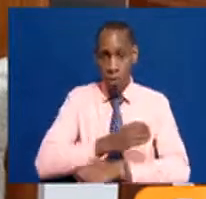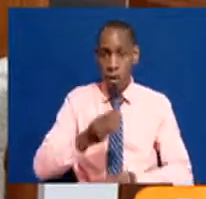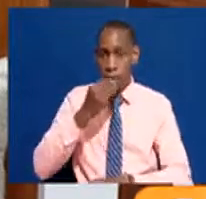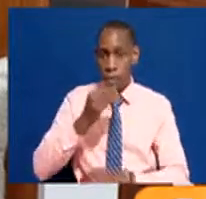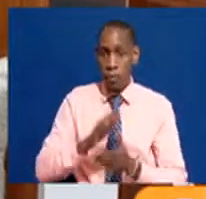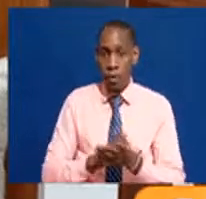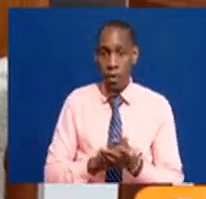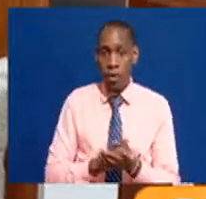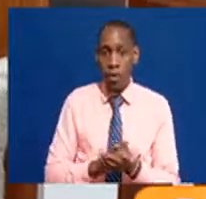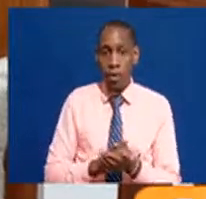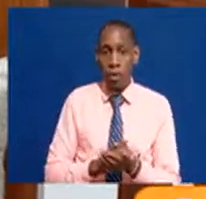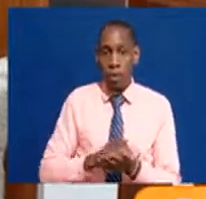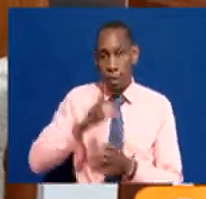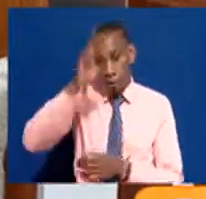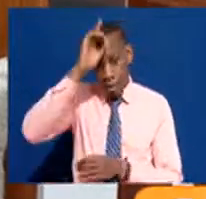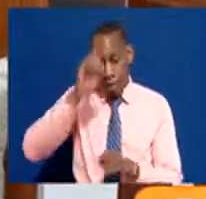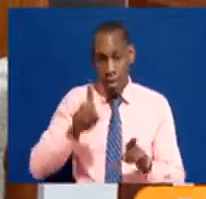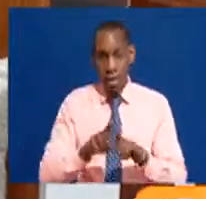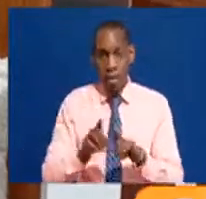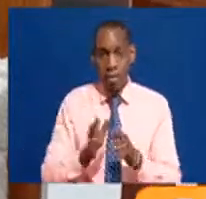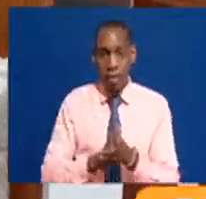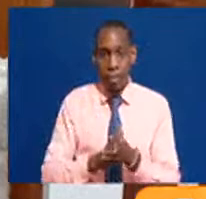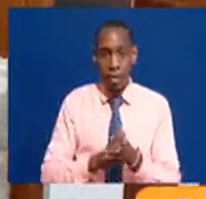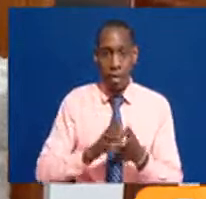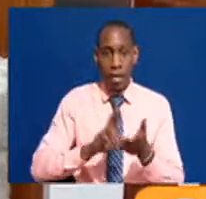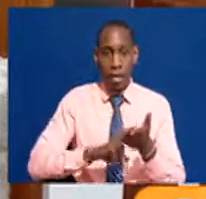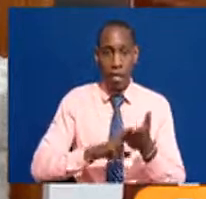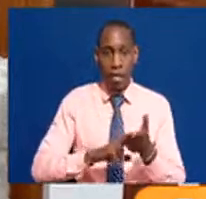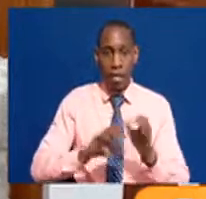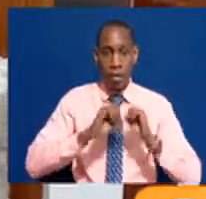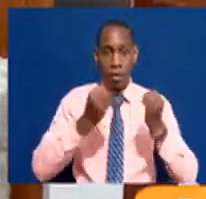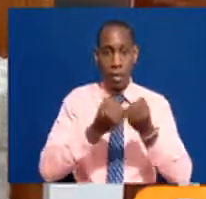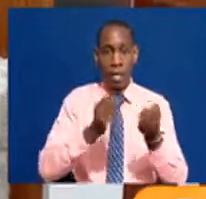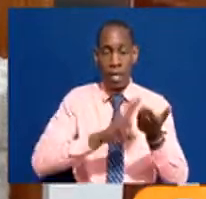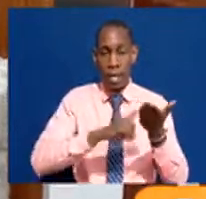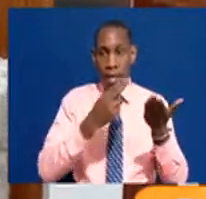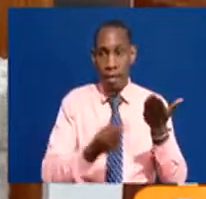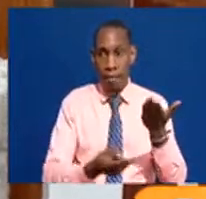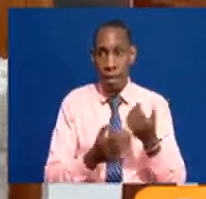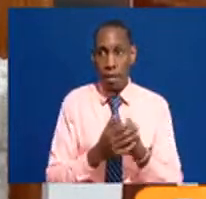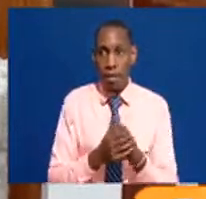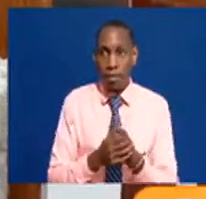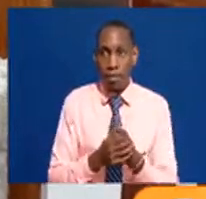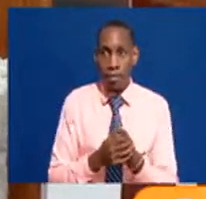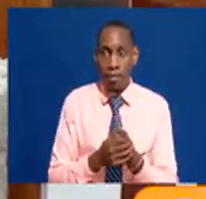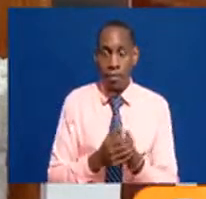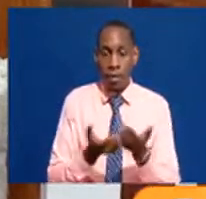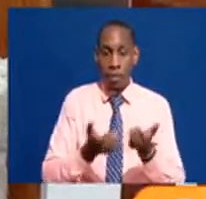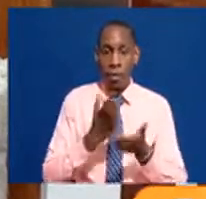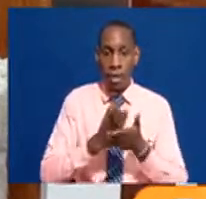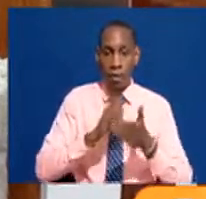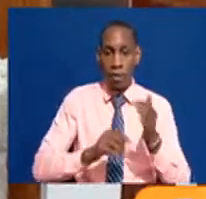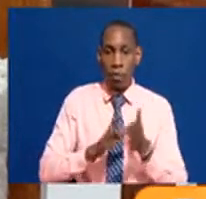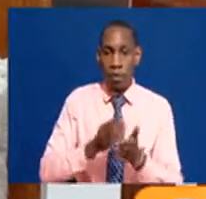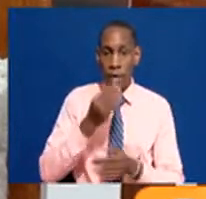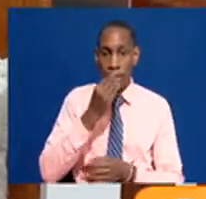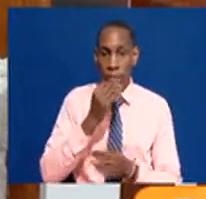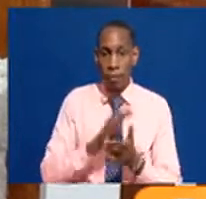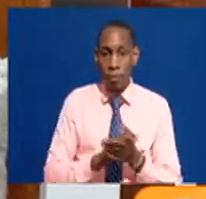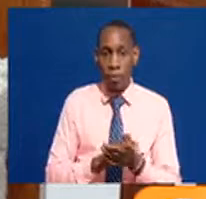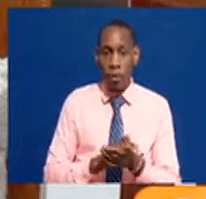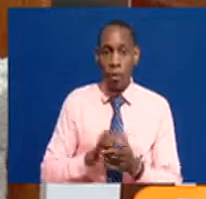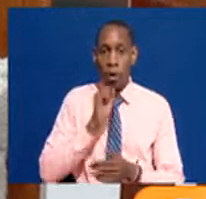our orphanages. Okay, because it's our collapse in societal collapse that has led to all these orphanages. We need to make sure we have food in our old people's